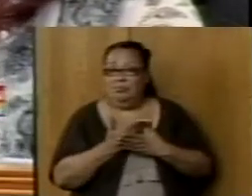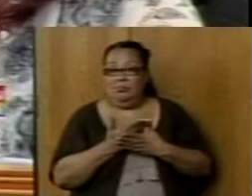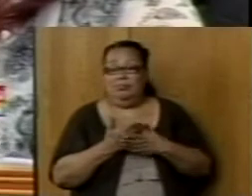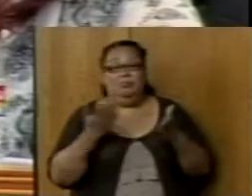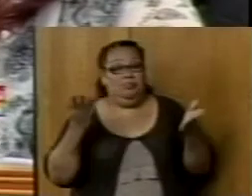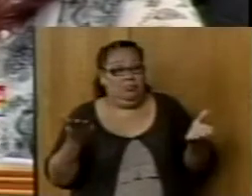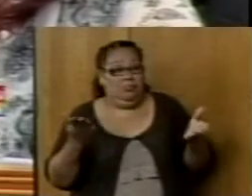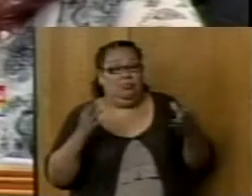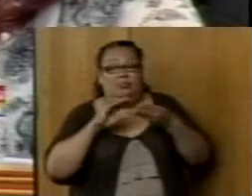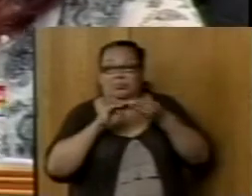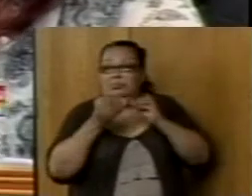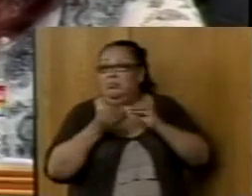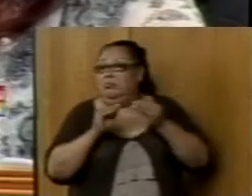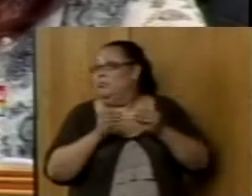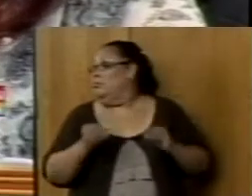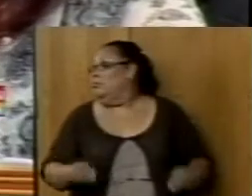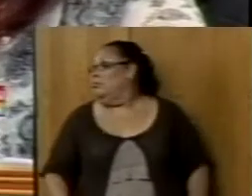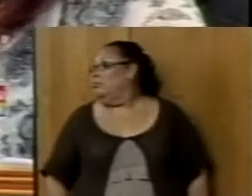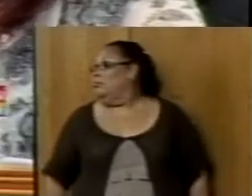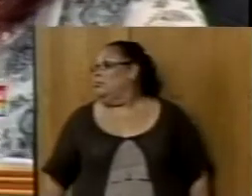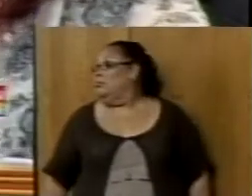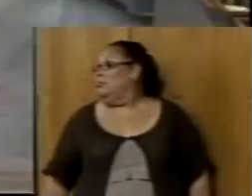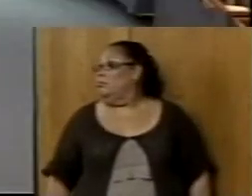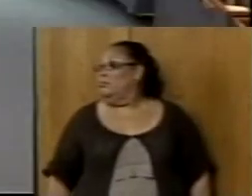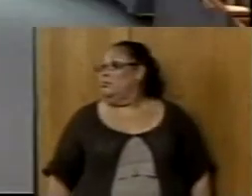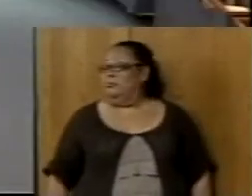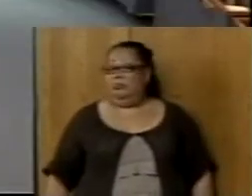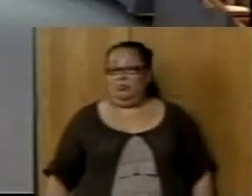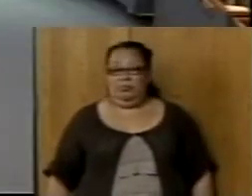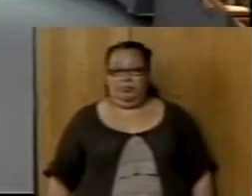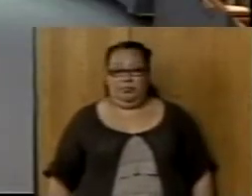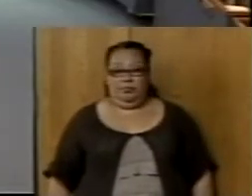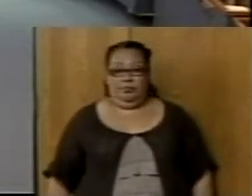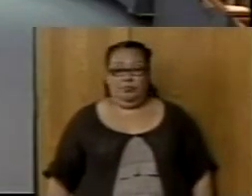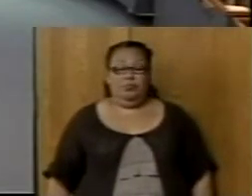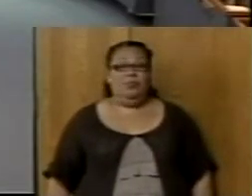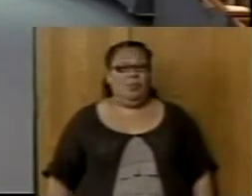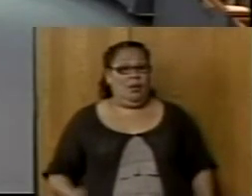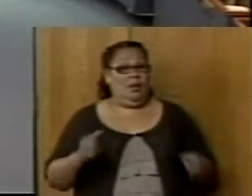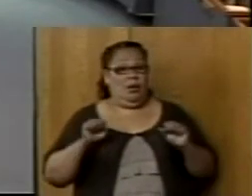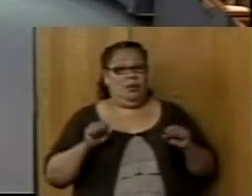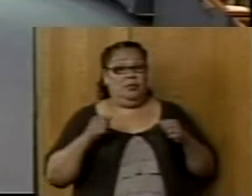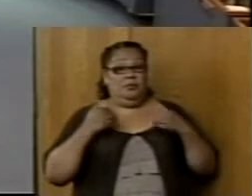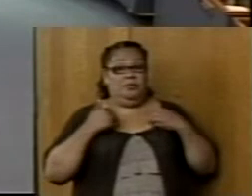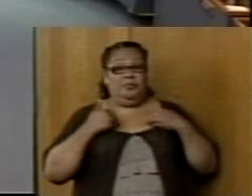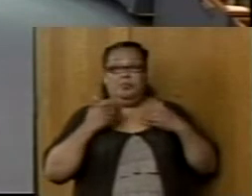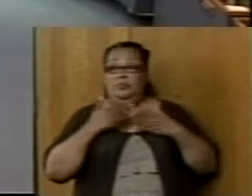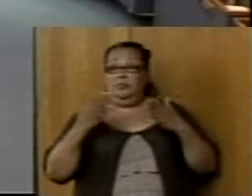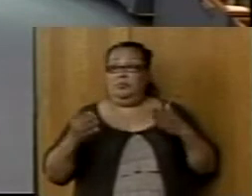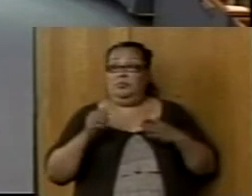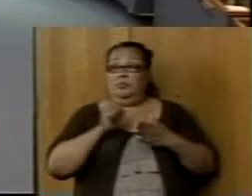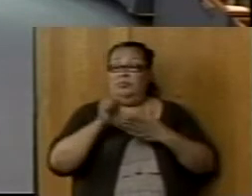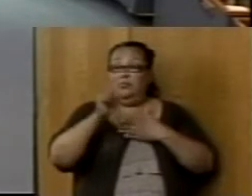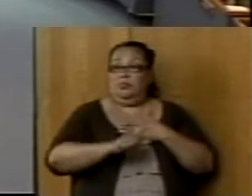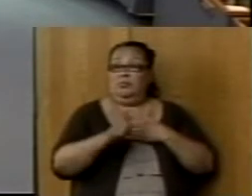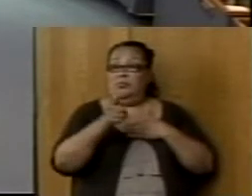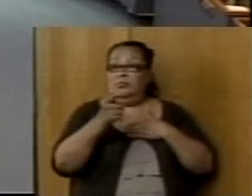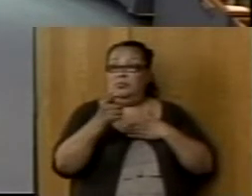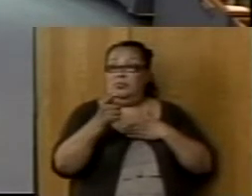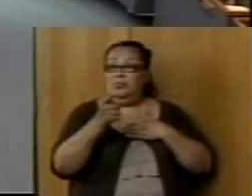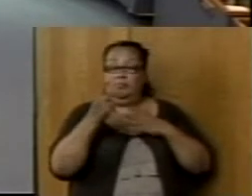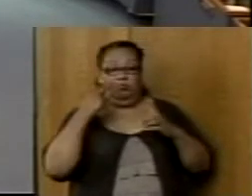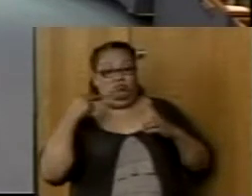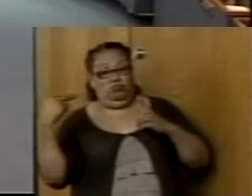at least will have the numbers. Sure. Could we have something for the August 21st meeting? Absolutely. So that we can then deal with it from